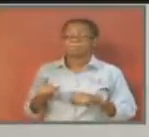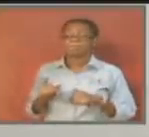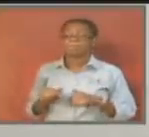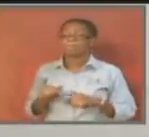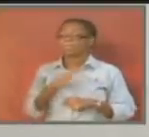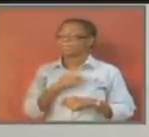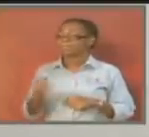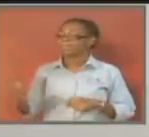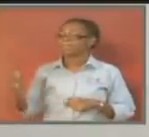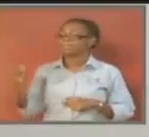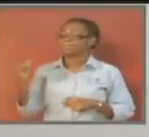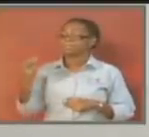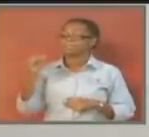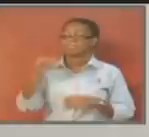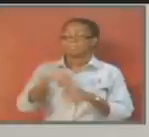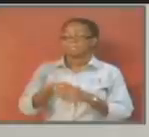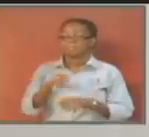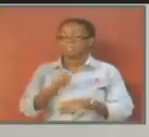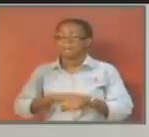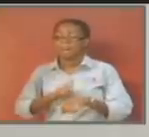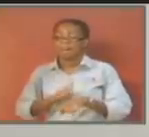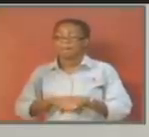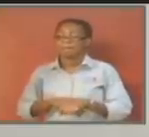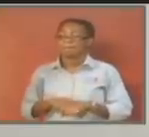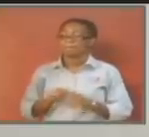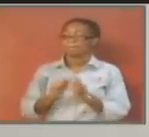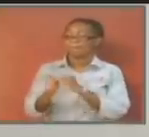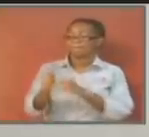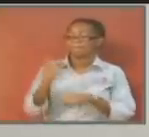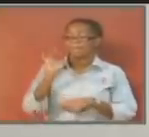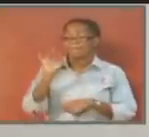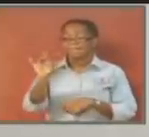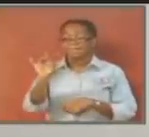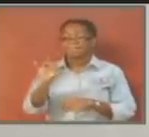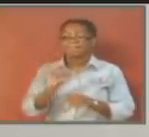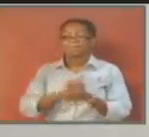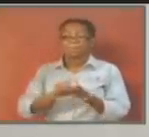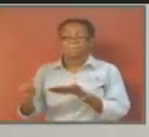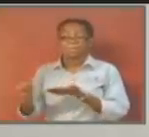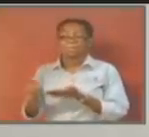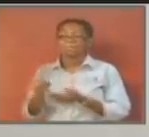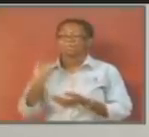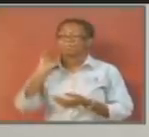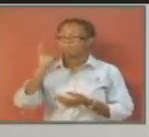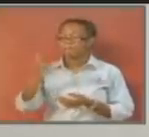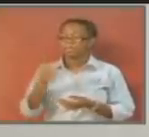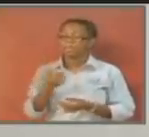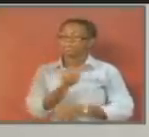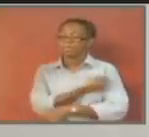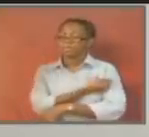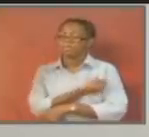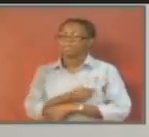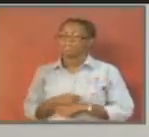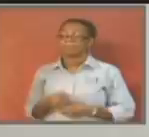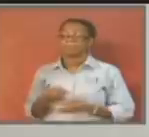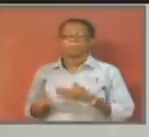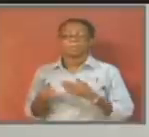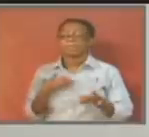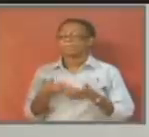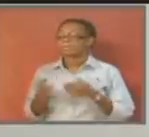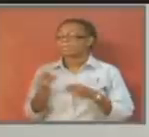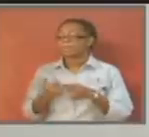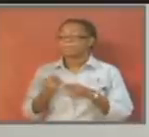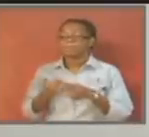weeks and beyond, they will be vaccinated even if they are not on the list for that day, right? We will try